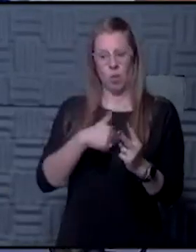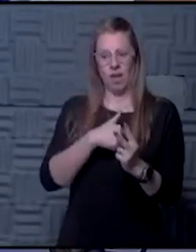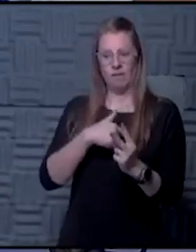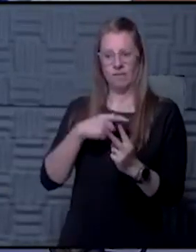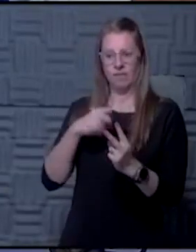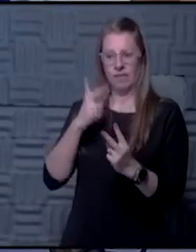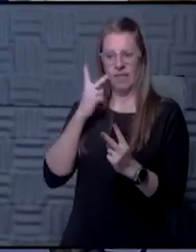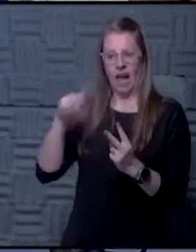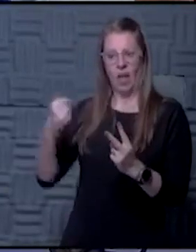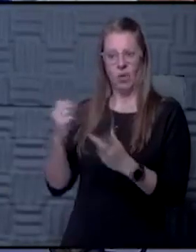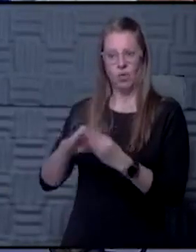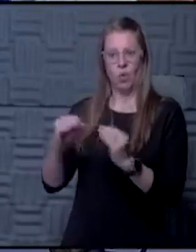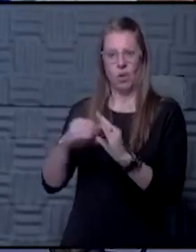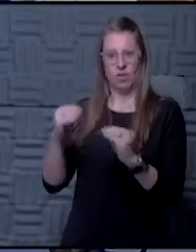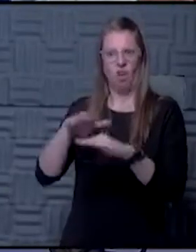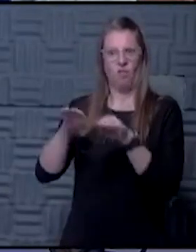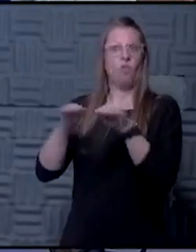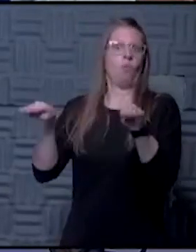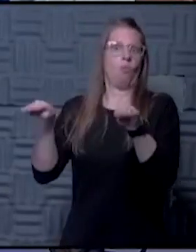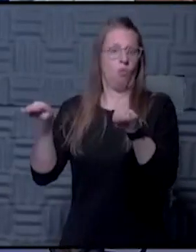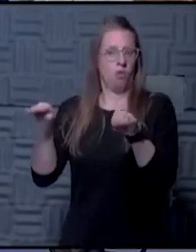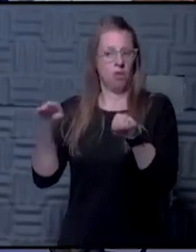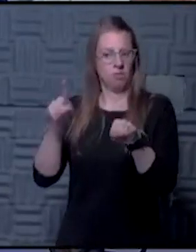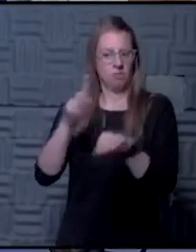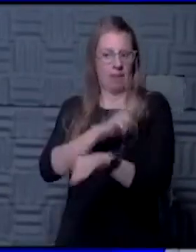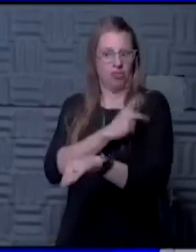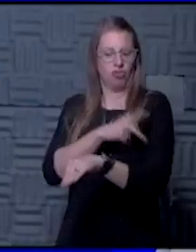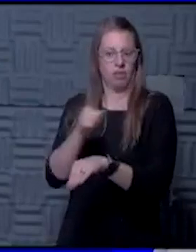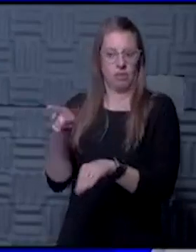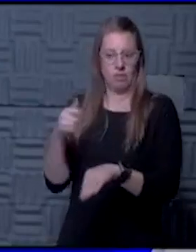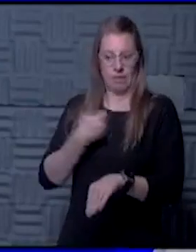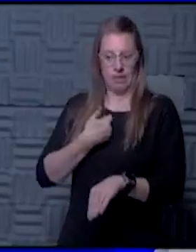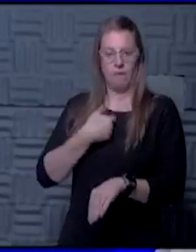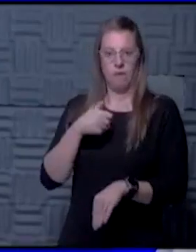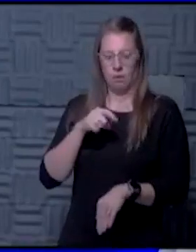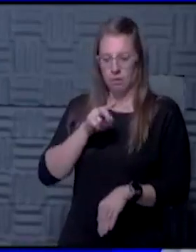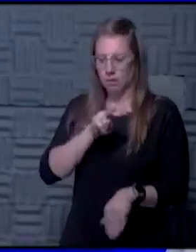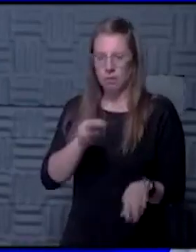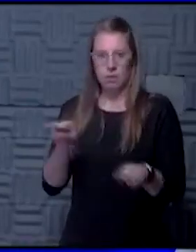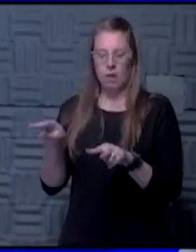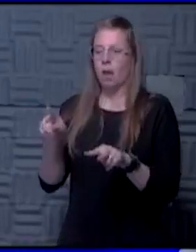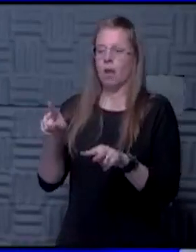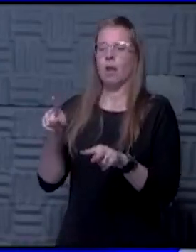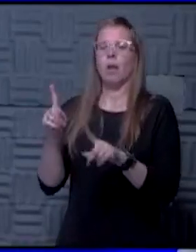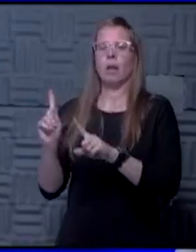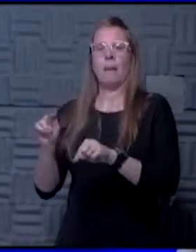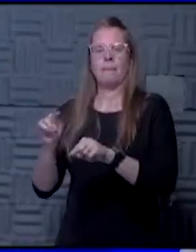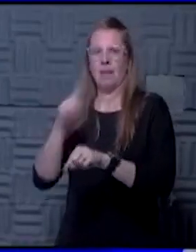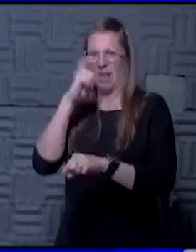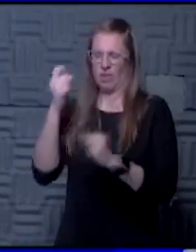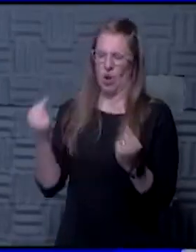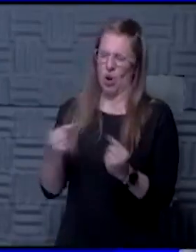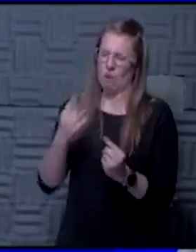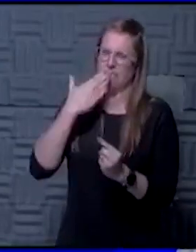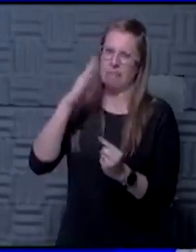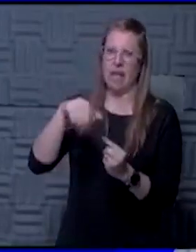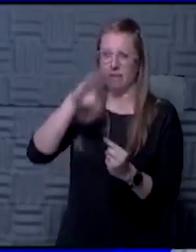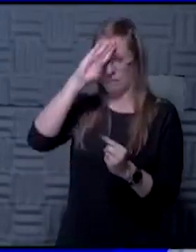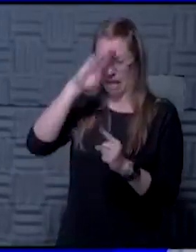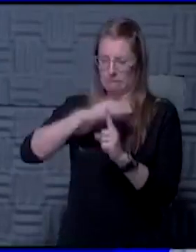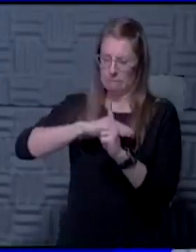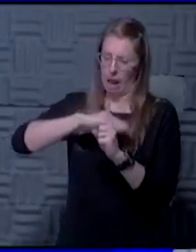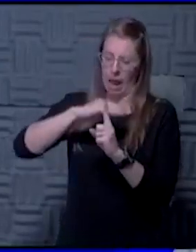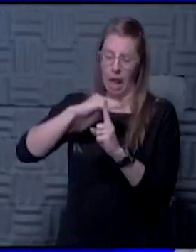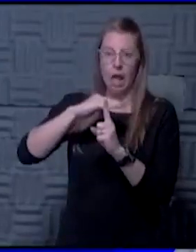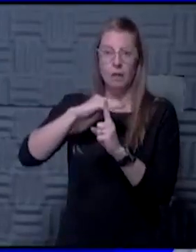seen, what I've seen on the floors myself, who people just come in because they hurt so bad and because they have high fever.